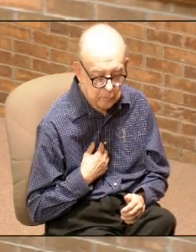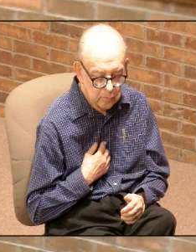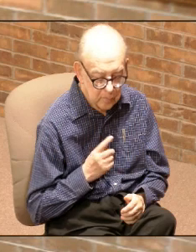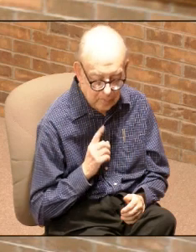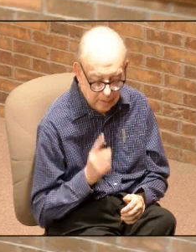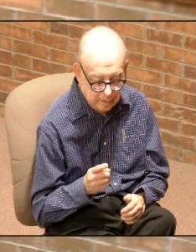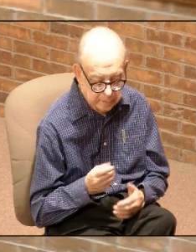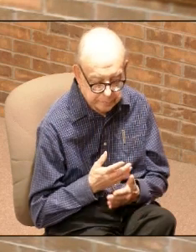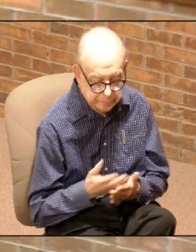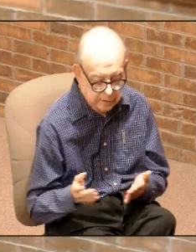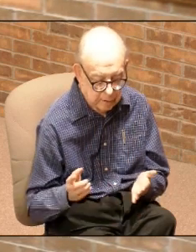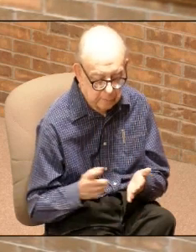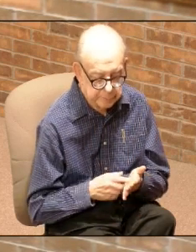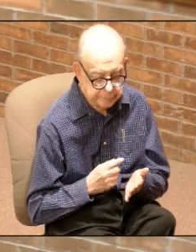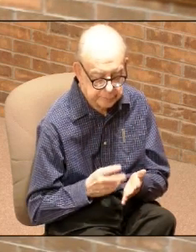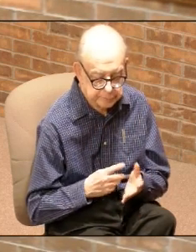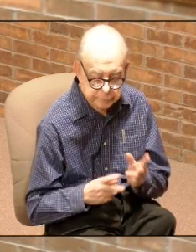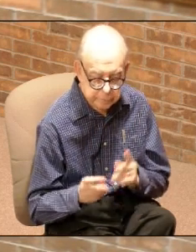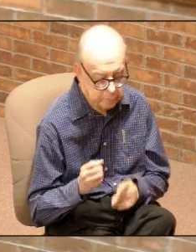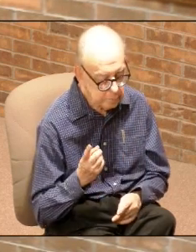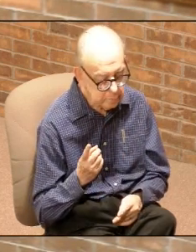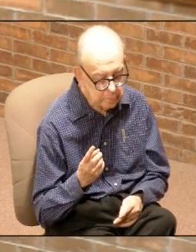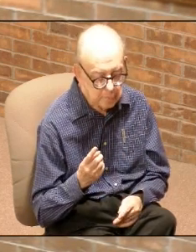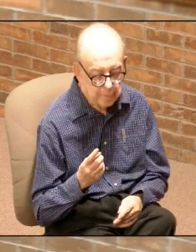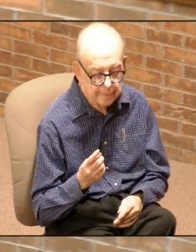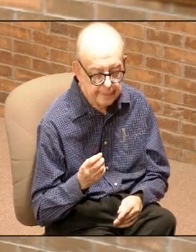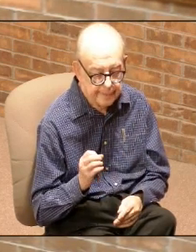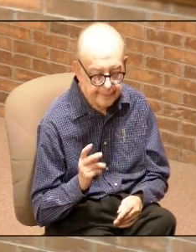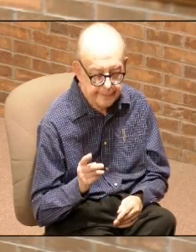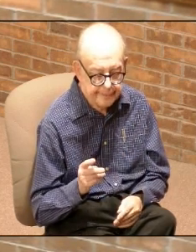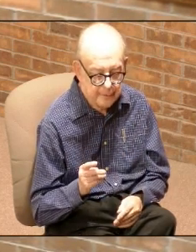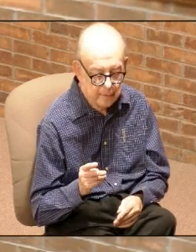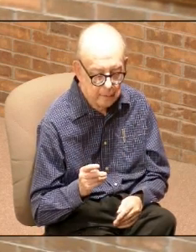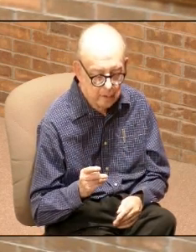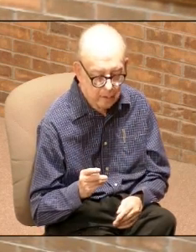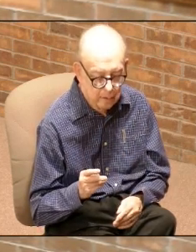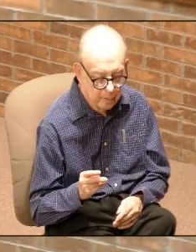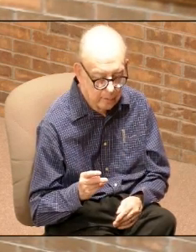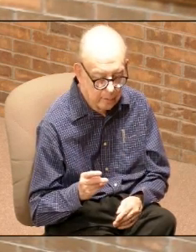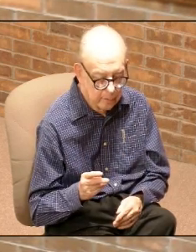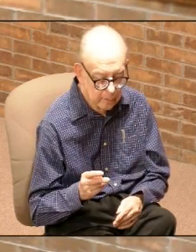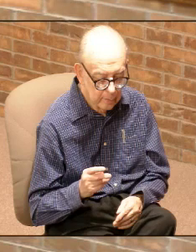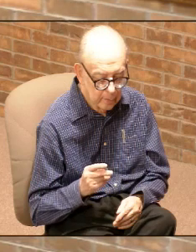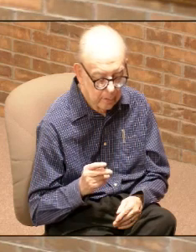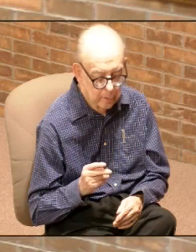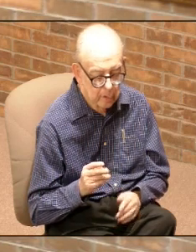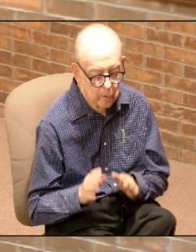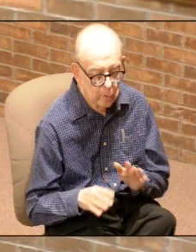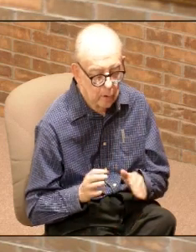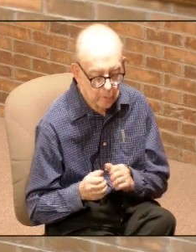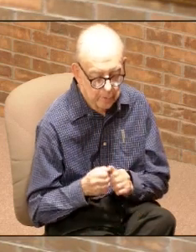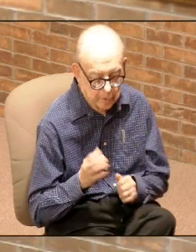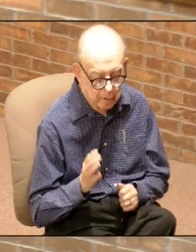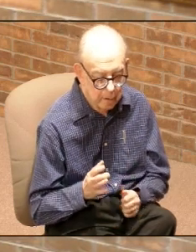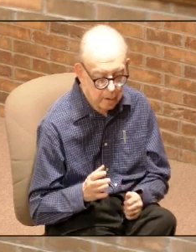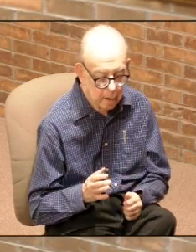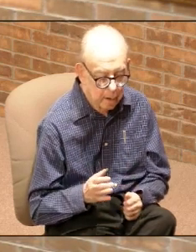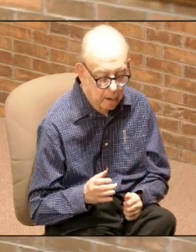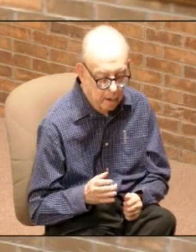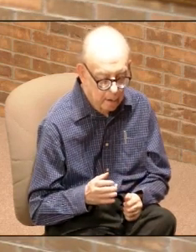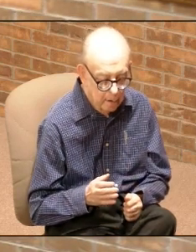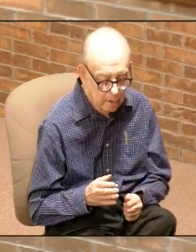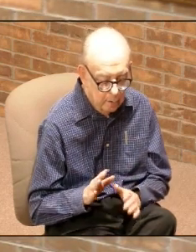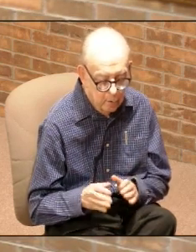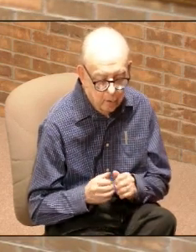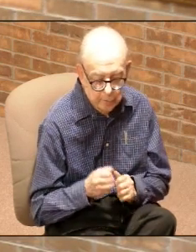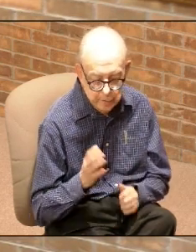And this is the thing that sometimes people don't understand, okay? Or not just a walk with God, I'm sorry. Not with just a